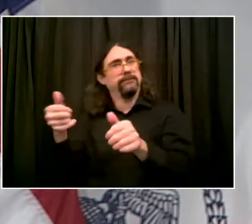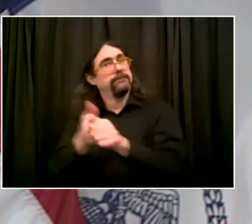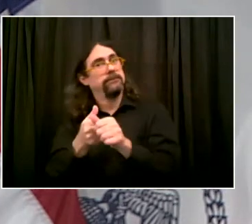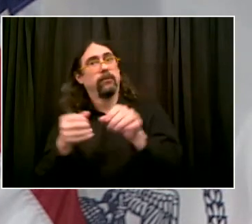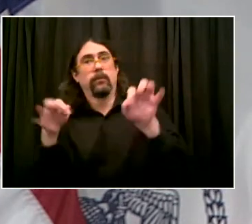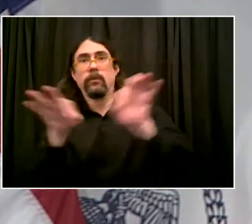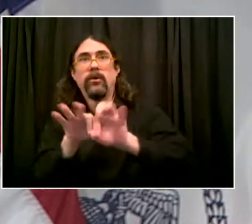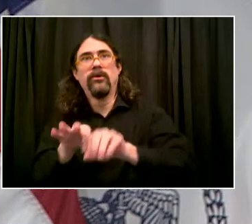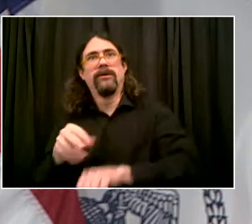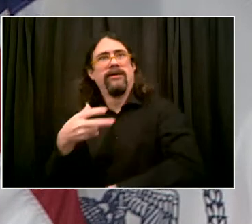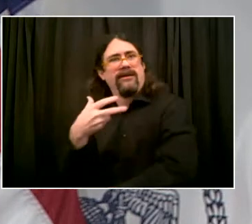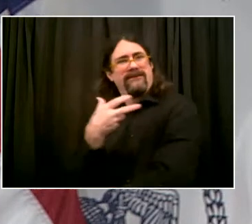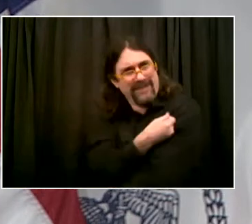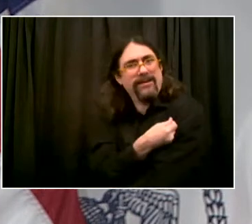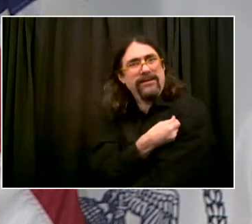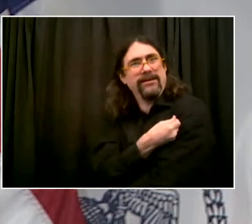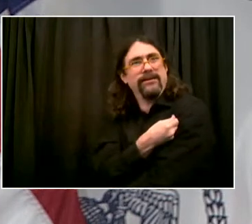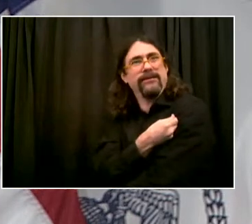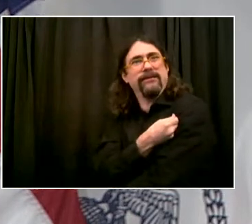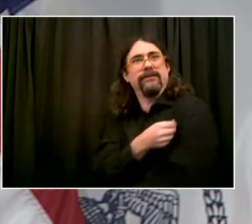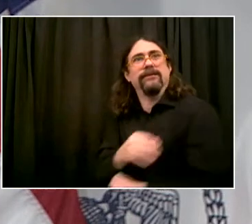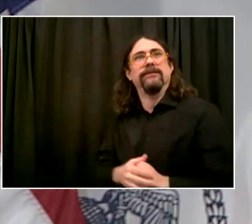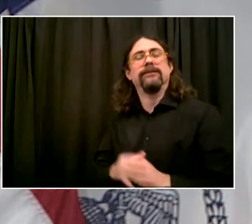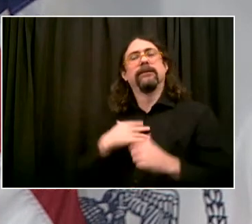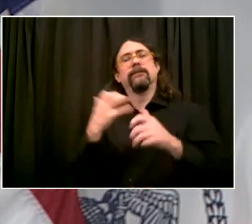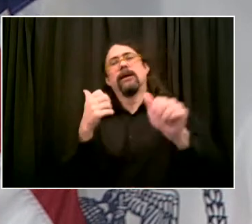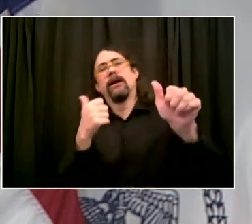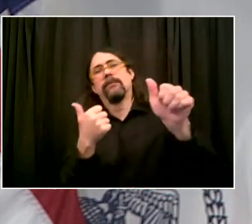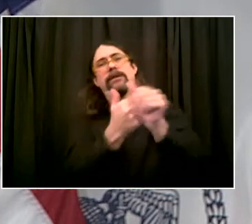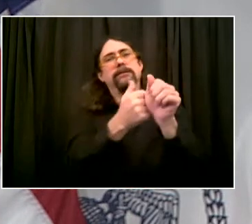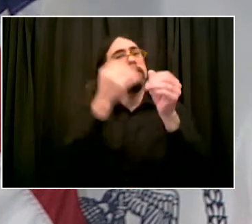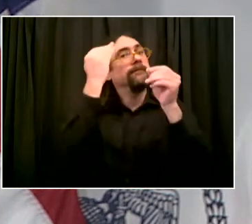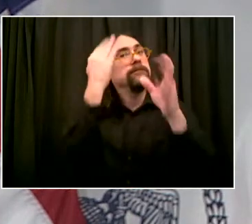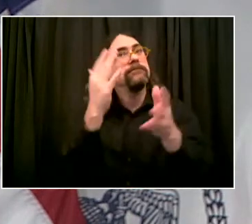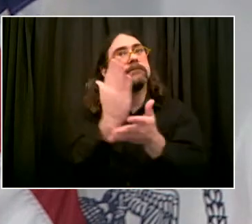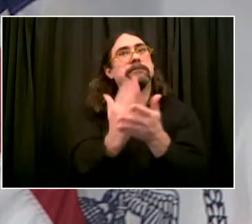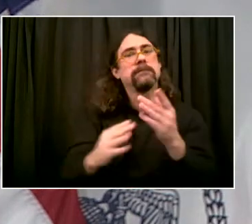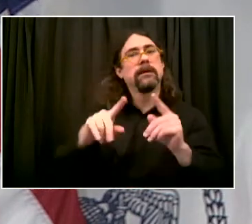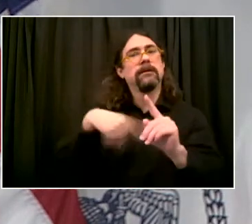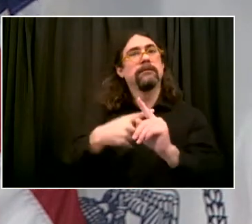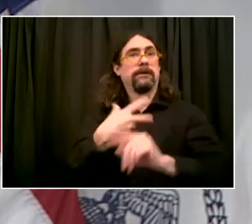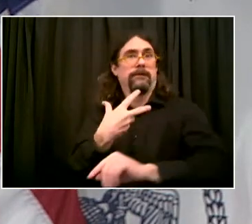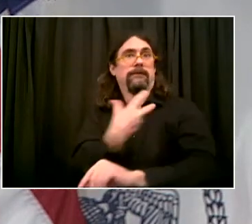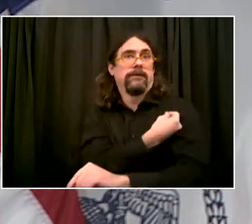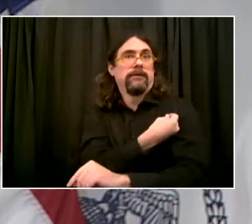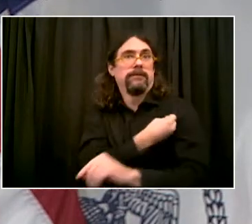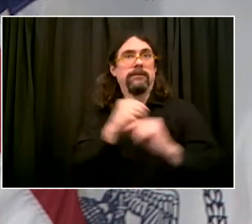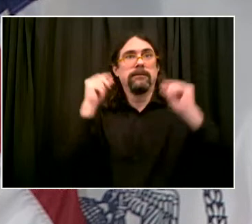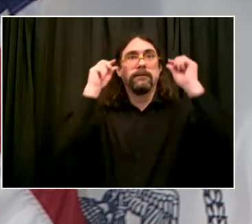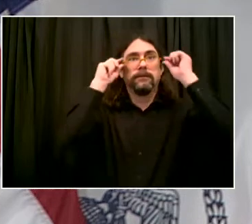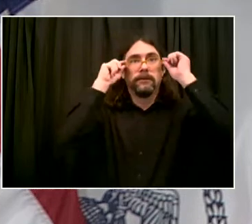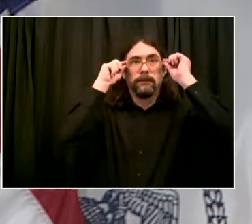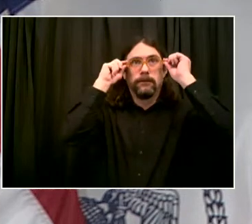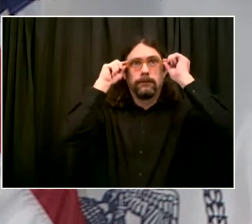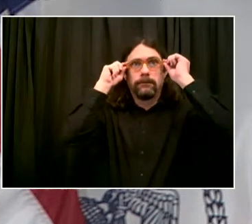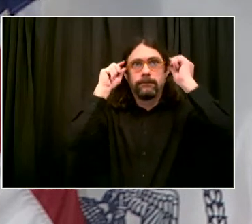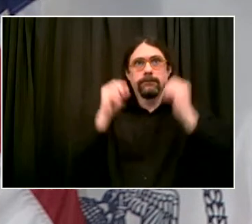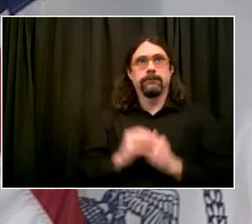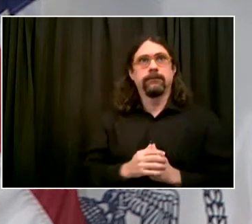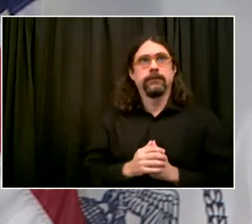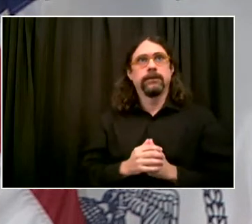effort, who's been reached, who hasn't been reached, what it means for our recovery. Now,